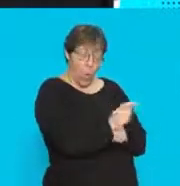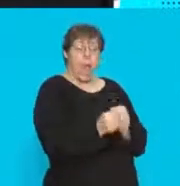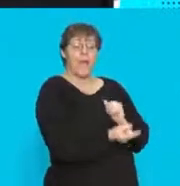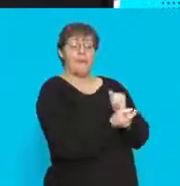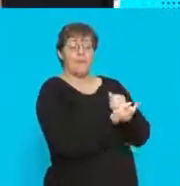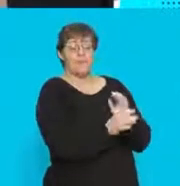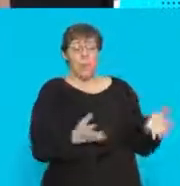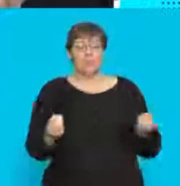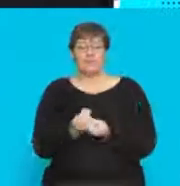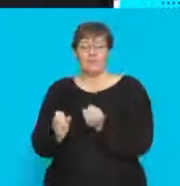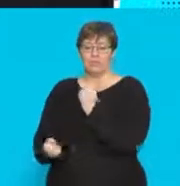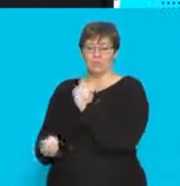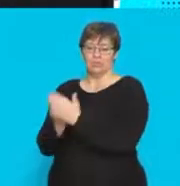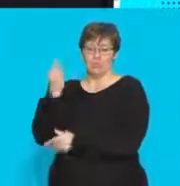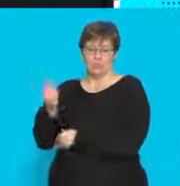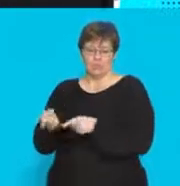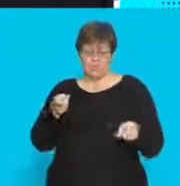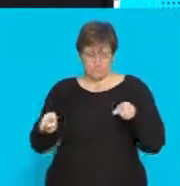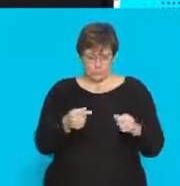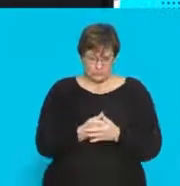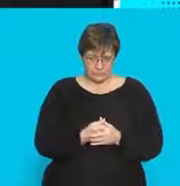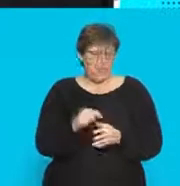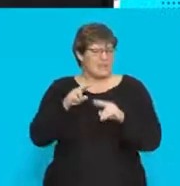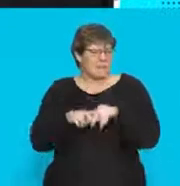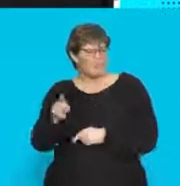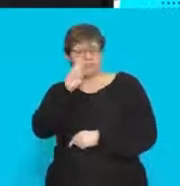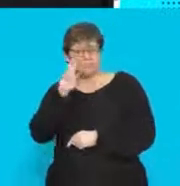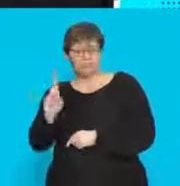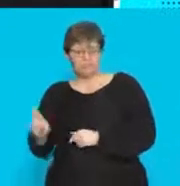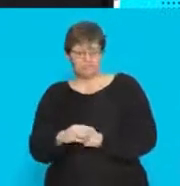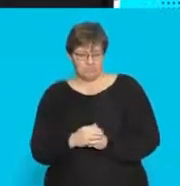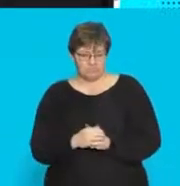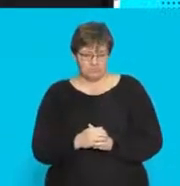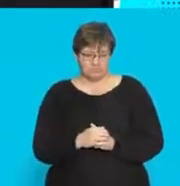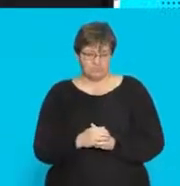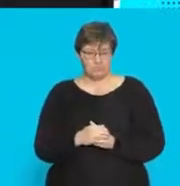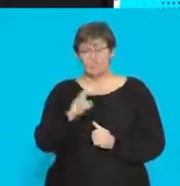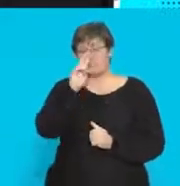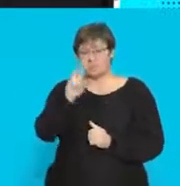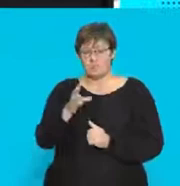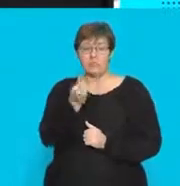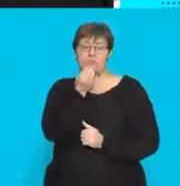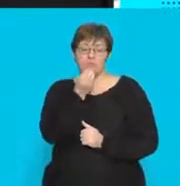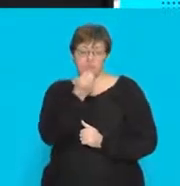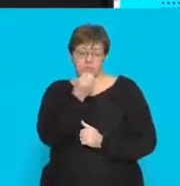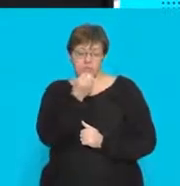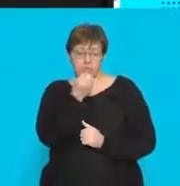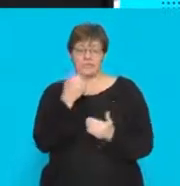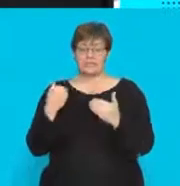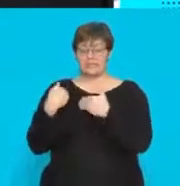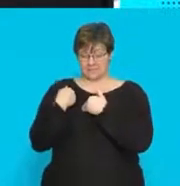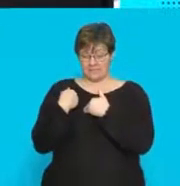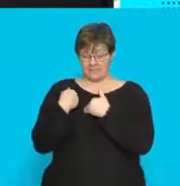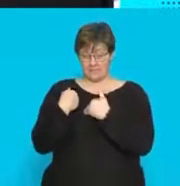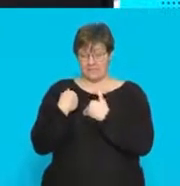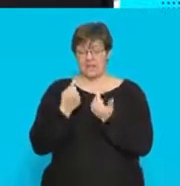all depends on what we're looking at. And very often when we're looking at food security, being able